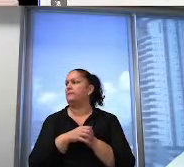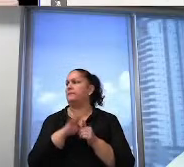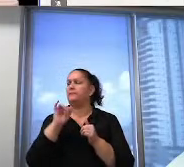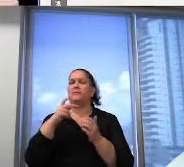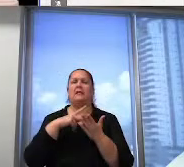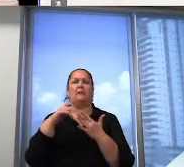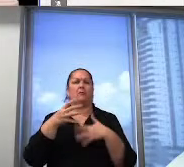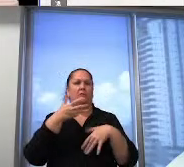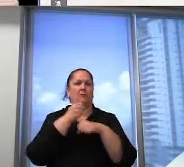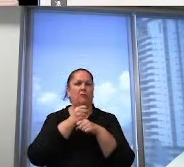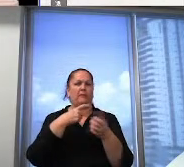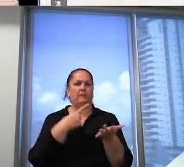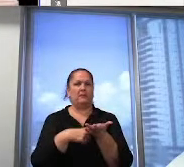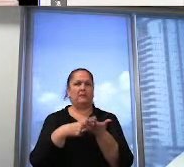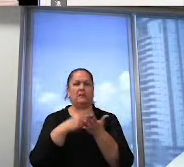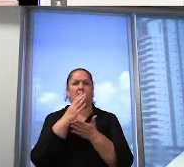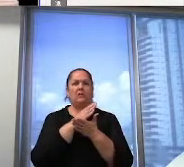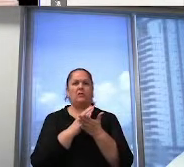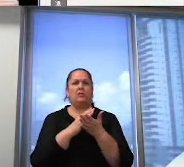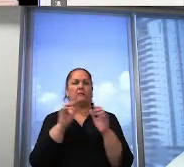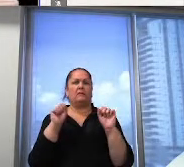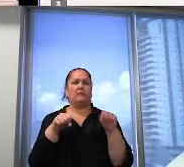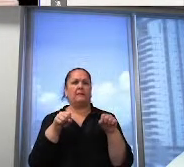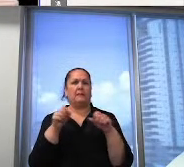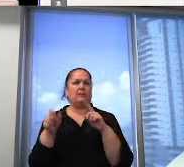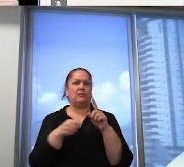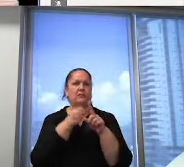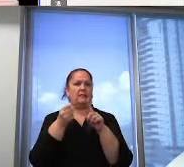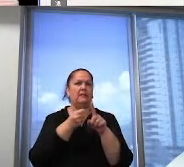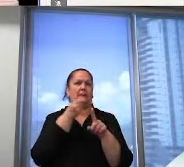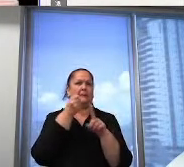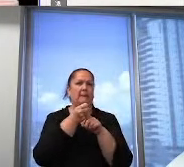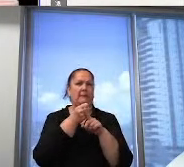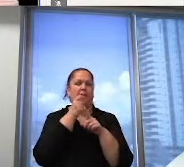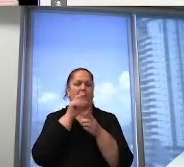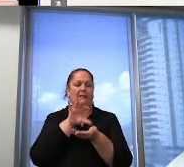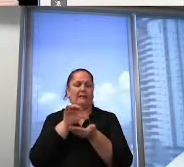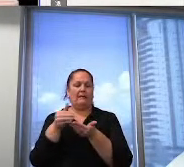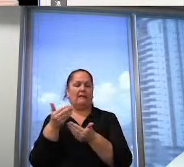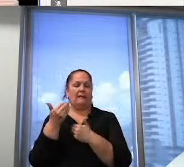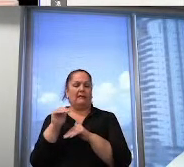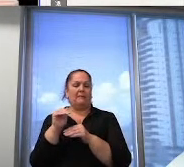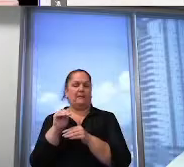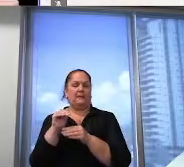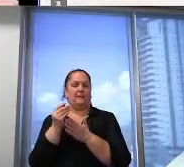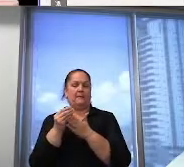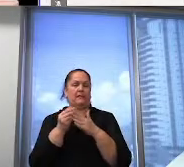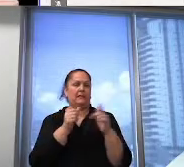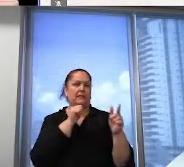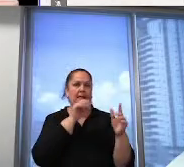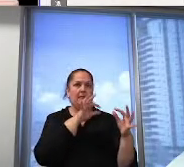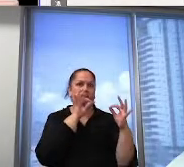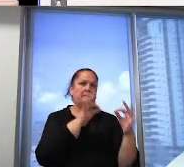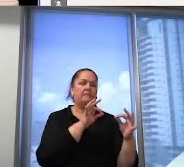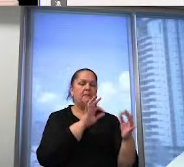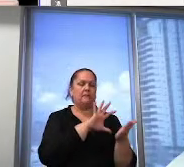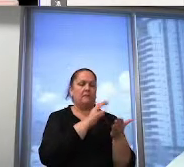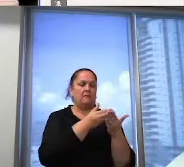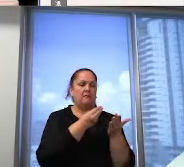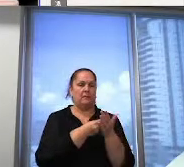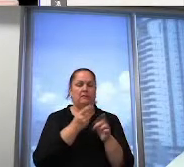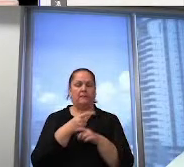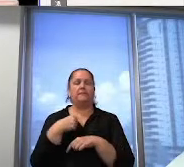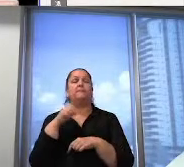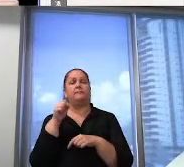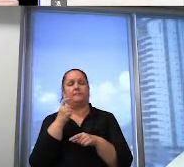that, the program brief discusses some of the potential impacts of the constrained budget versus the optimal budget,